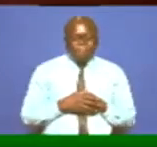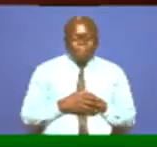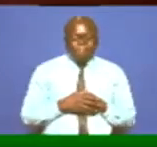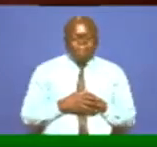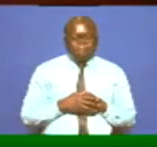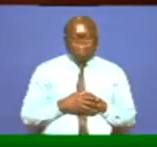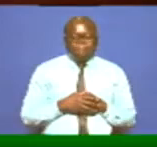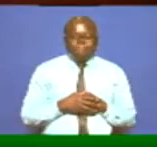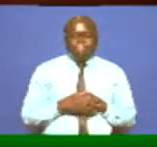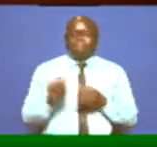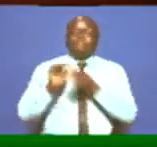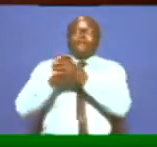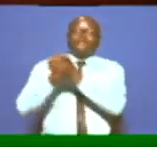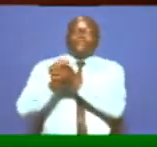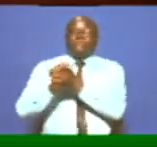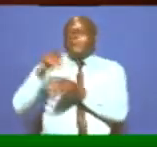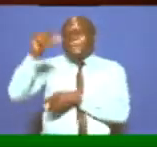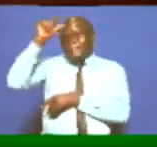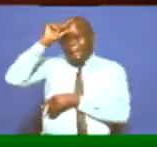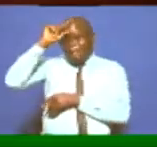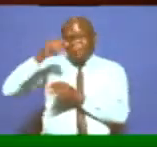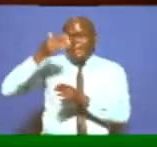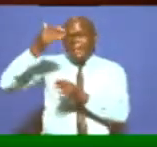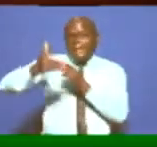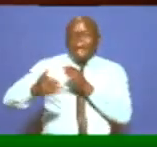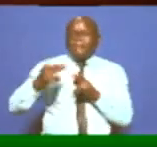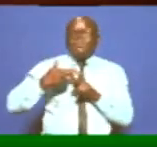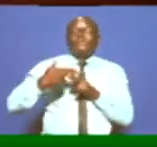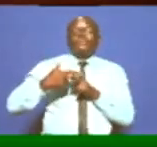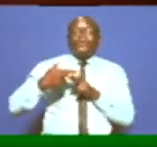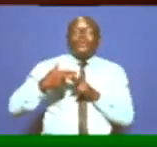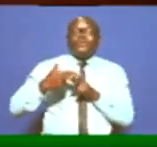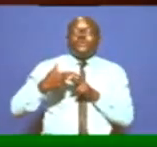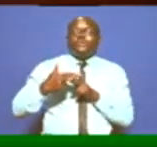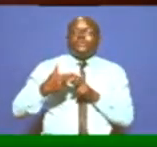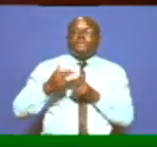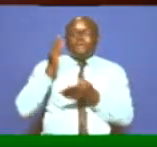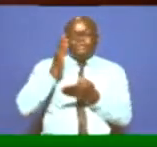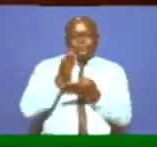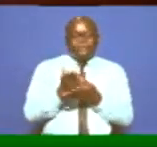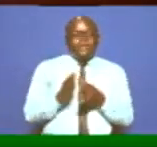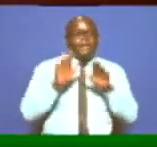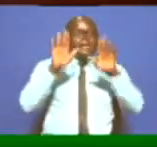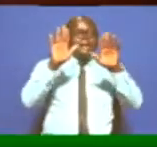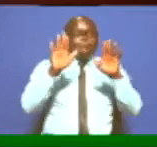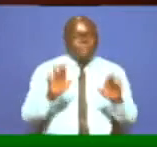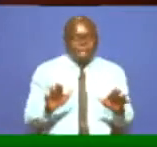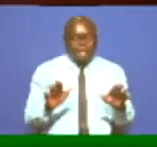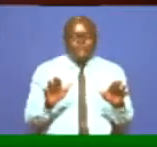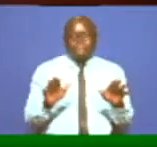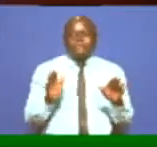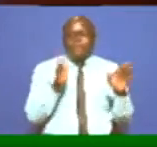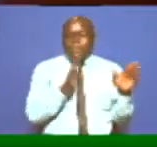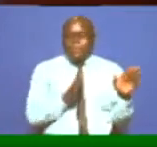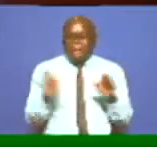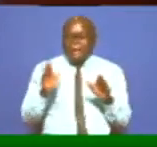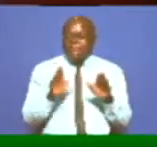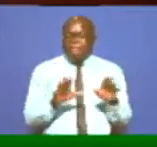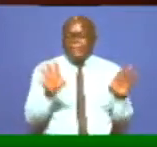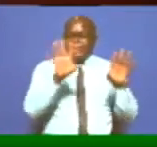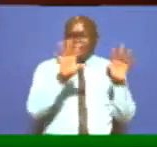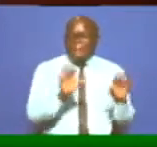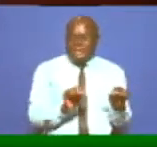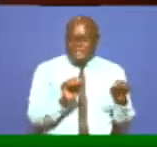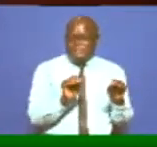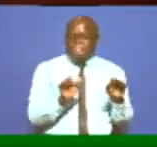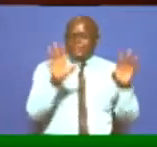as the Jubilee government comes to its end, Mr. Speaker, it is indeed important, as we prepare this budget. This